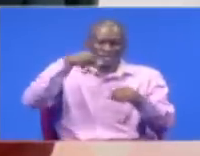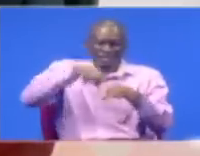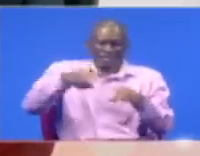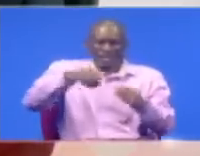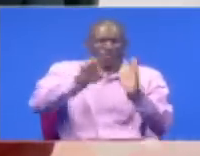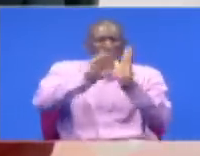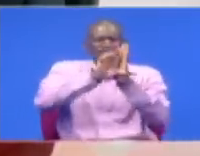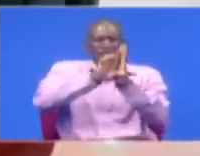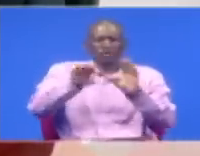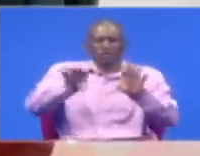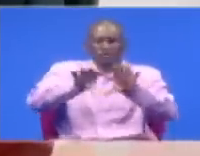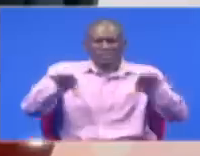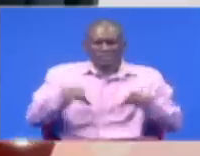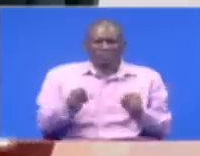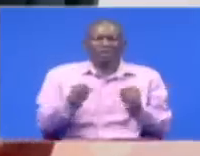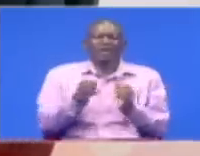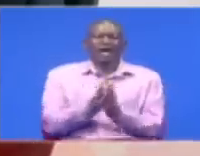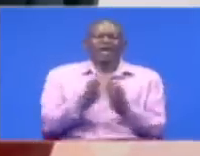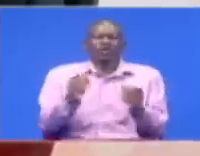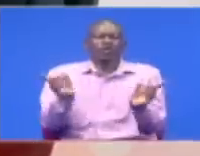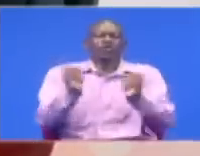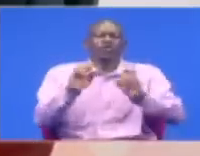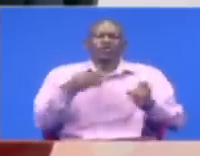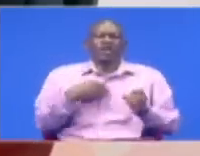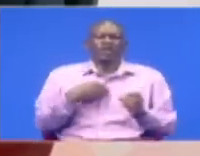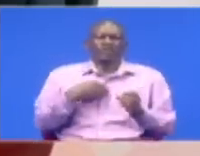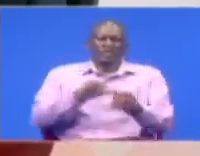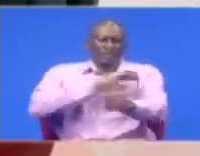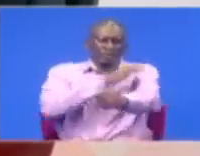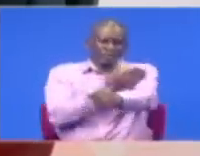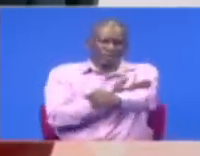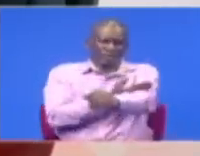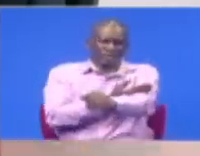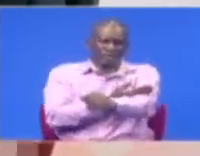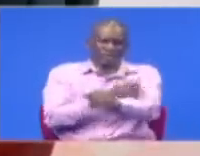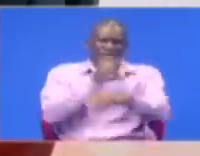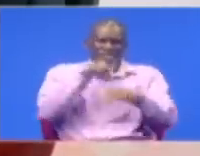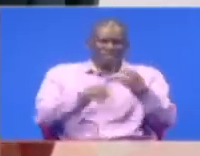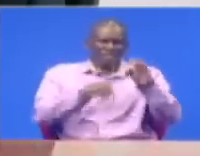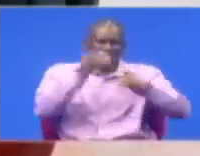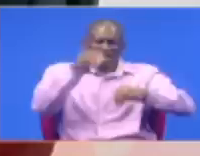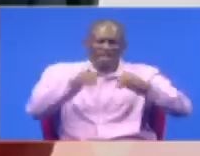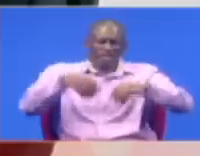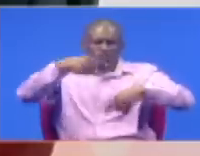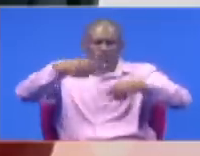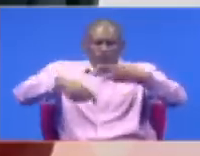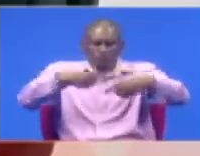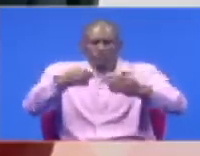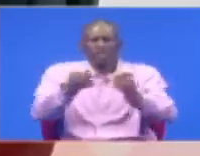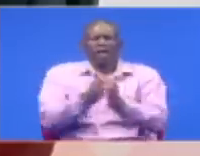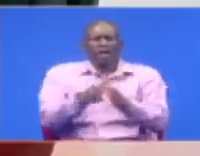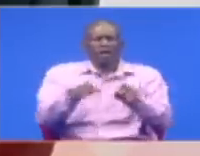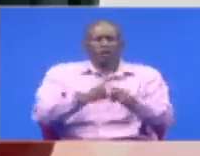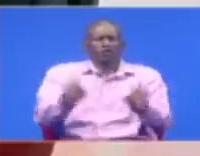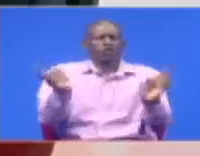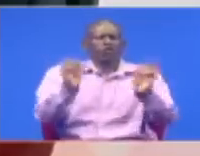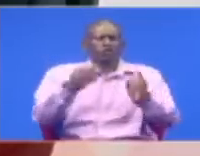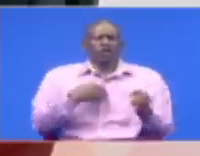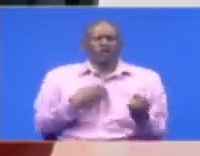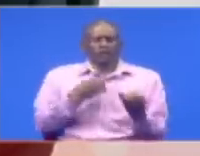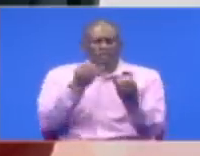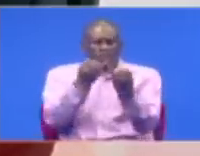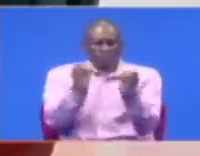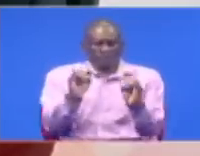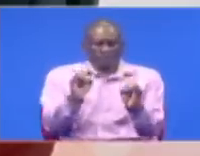legal system, and the lack of capacity in the electoral process, and the lack of